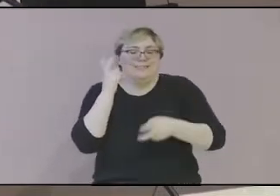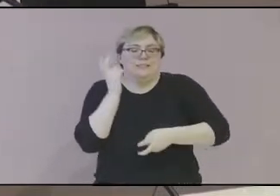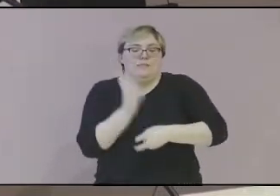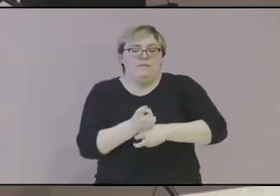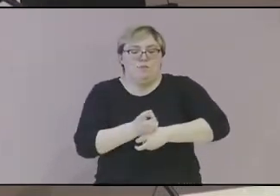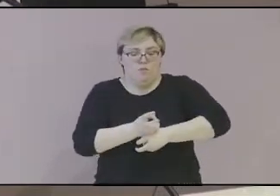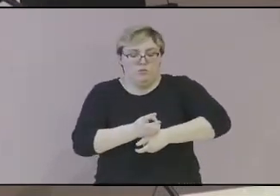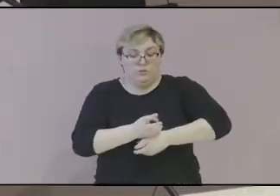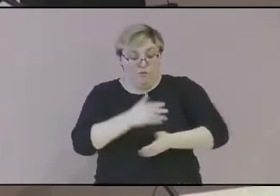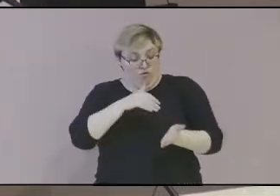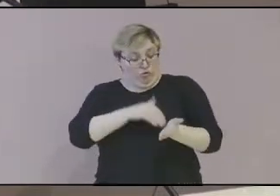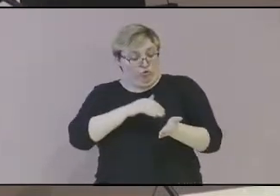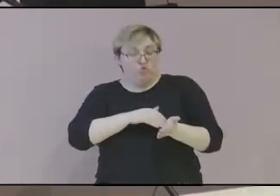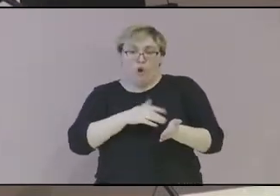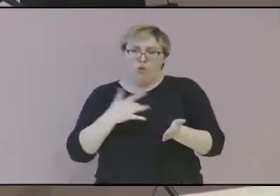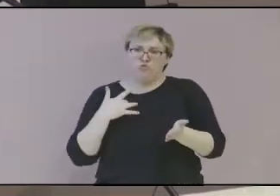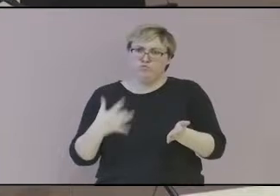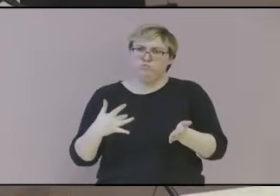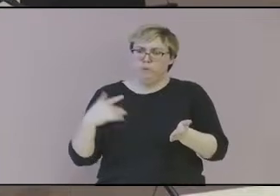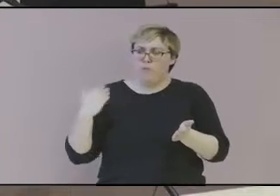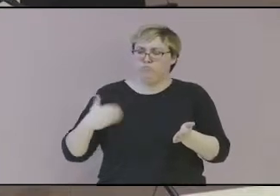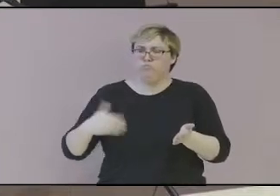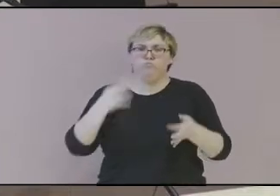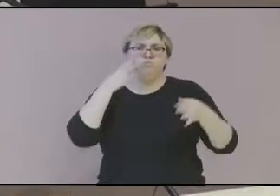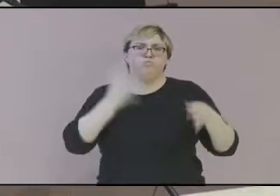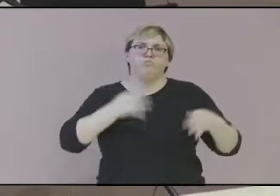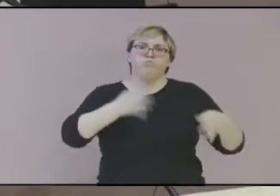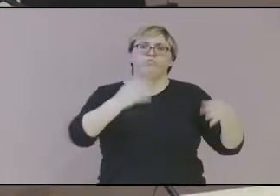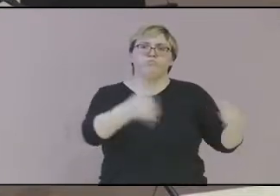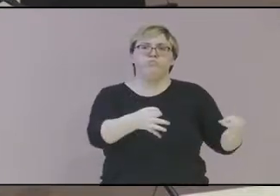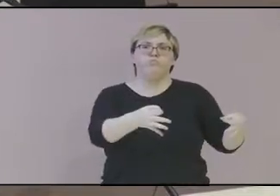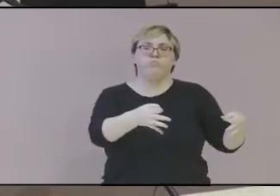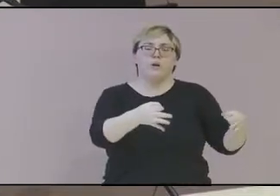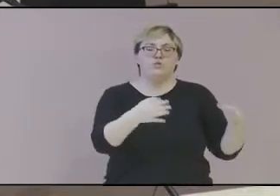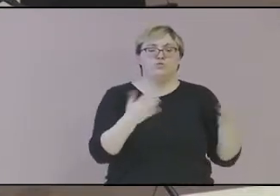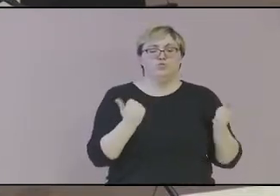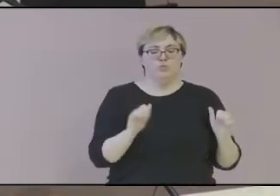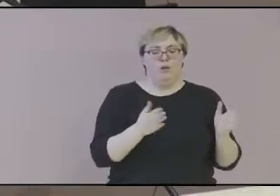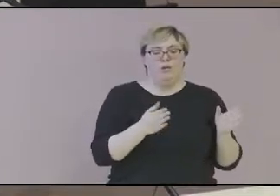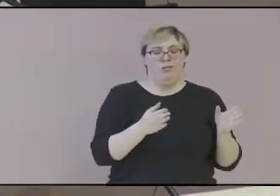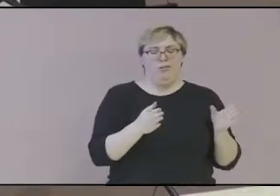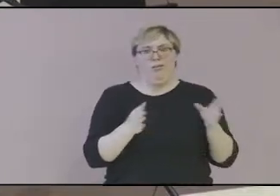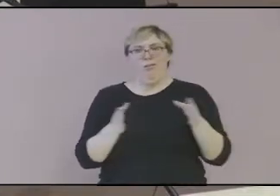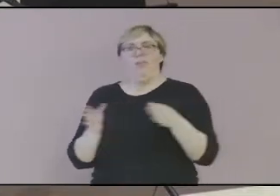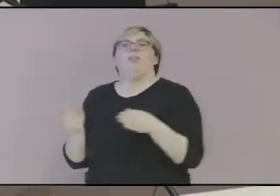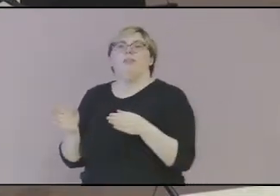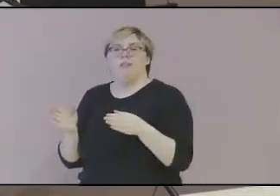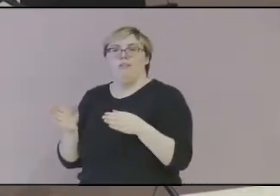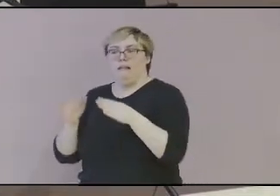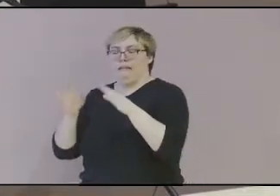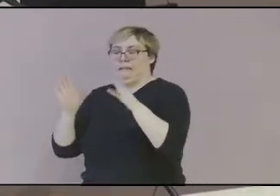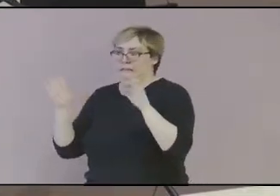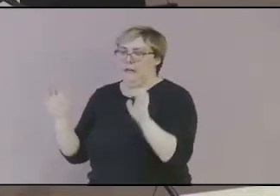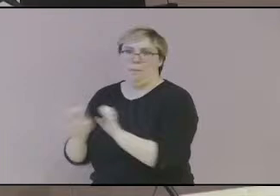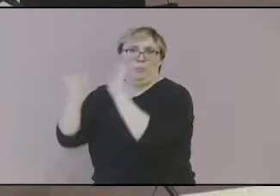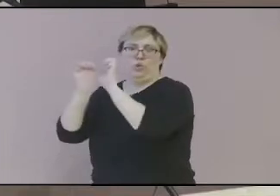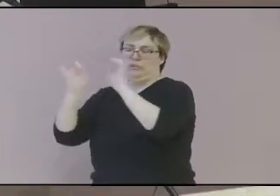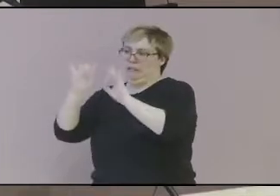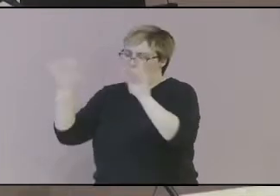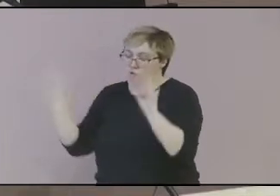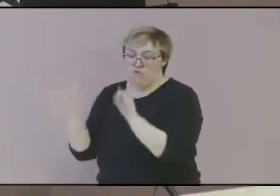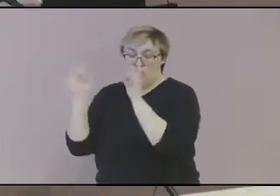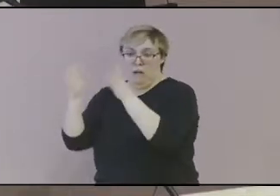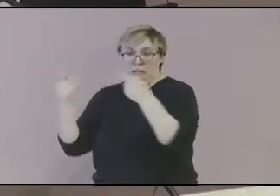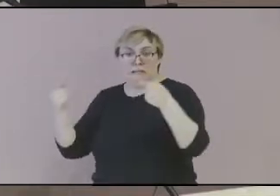to a population-based or distributive justice approach, which is called for by a state in emergency times. Even the people making